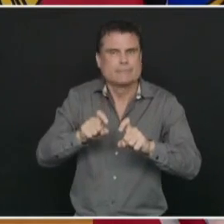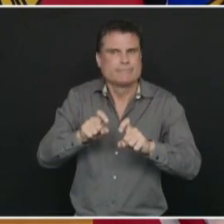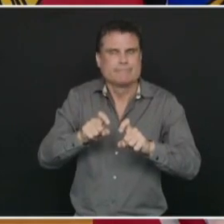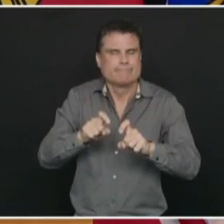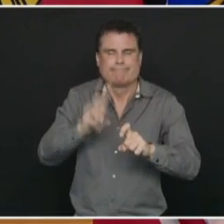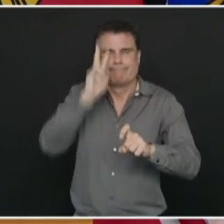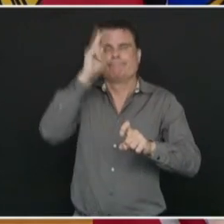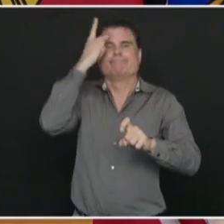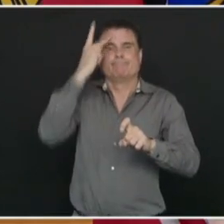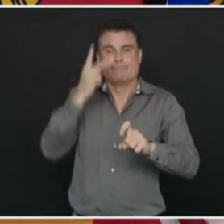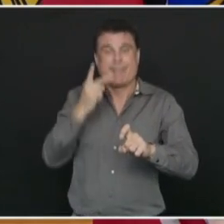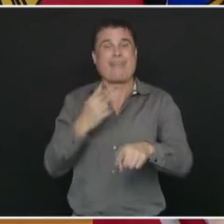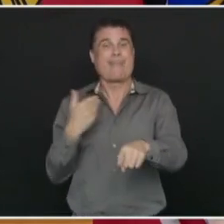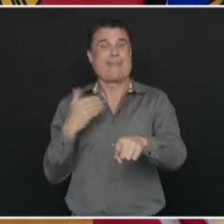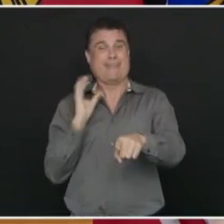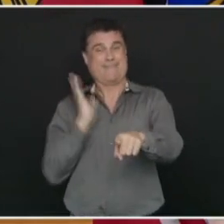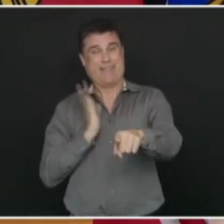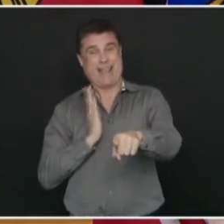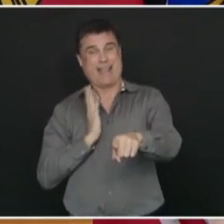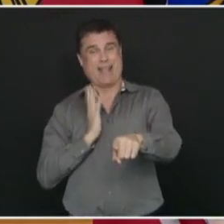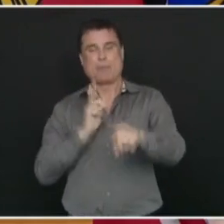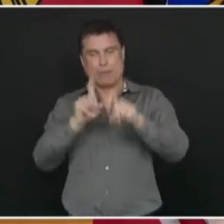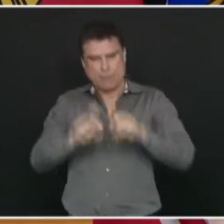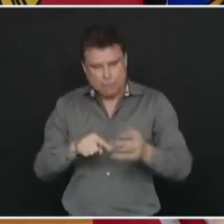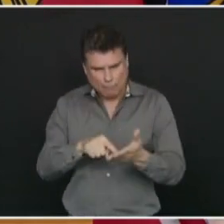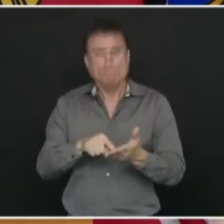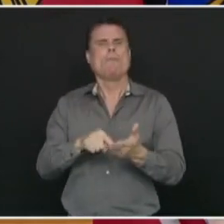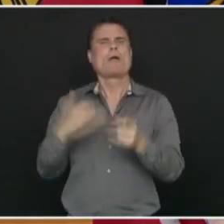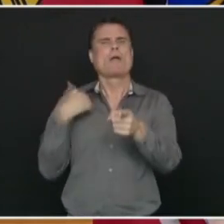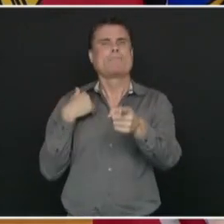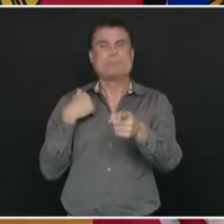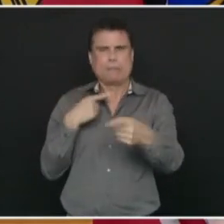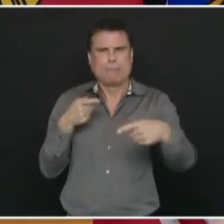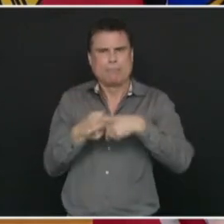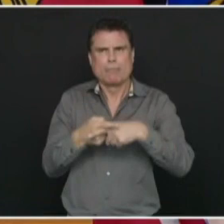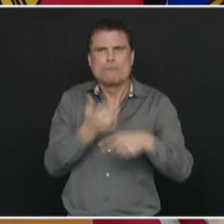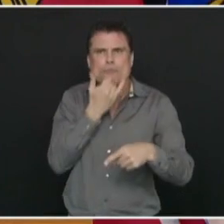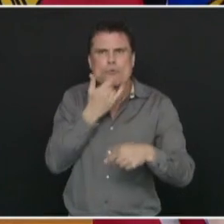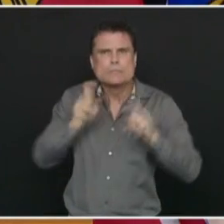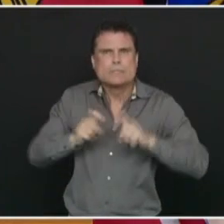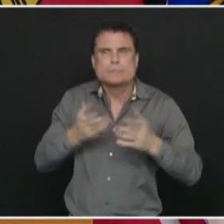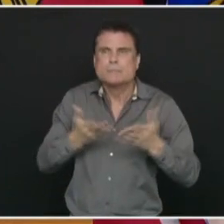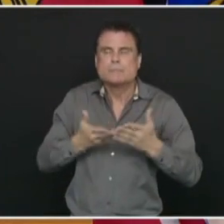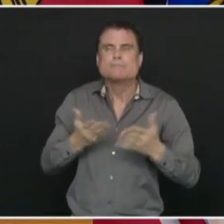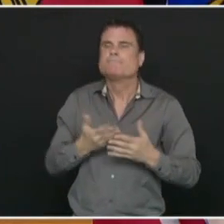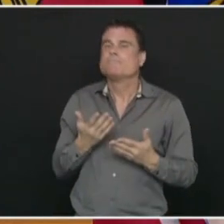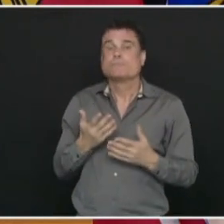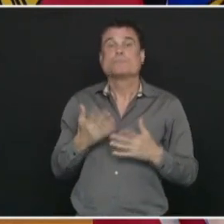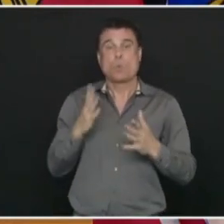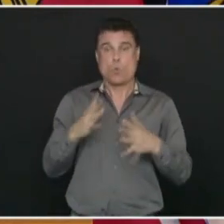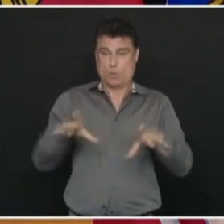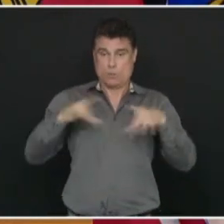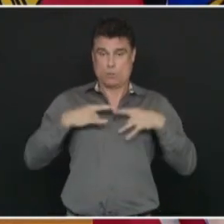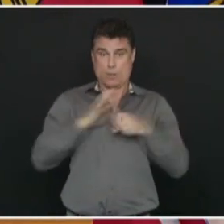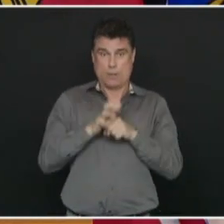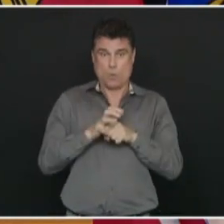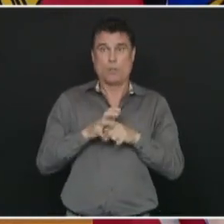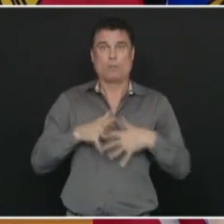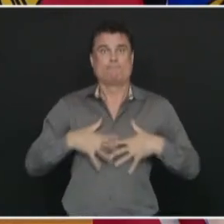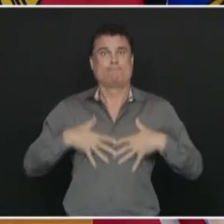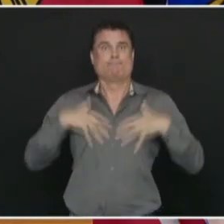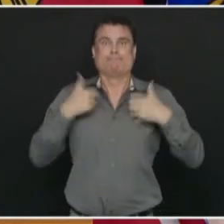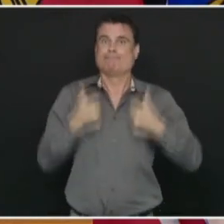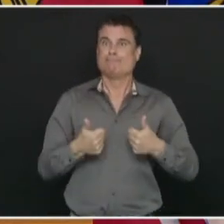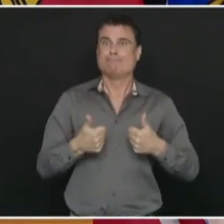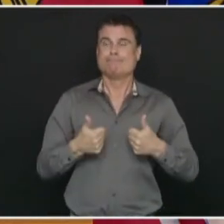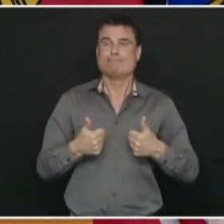are out there, and they do report that, for one, the ferries are only allowed to carry 50% of capacity,